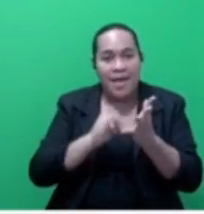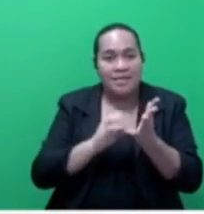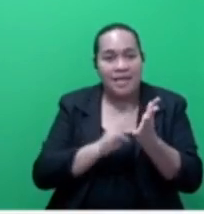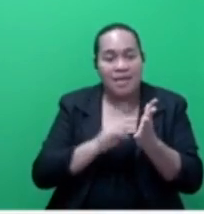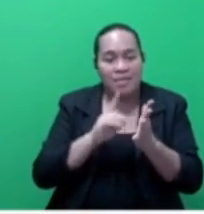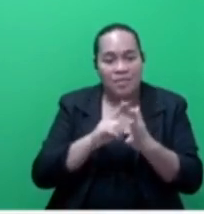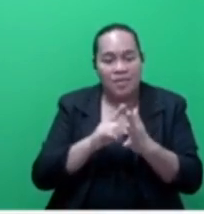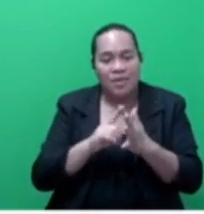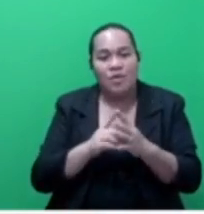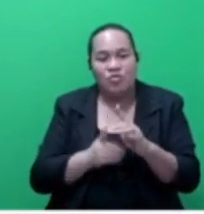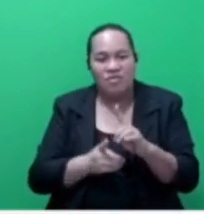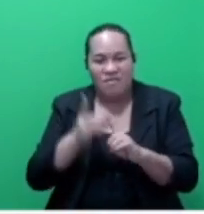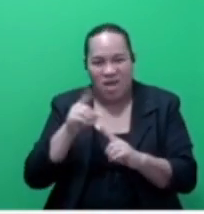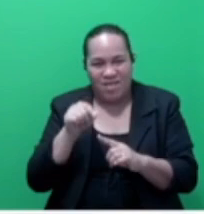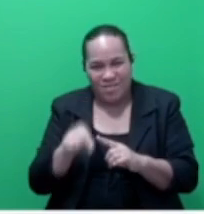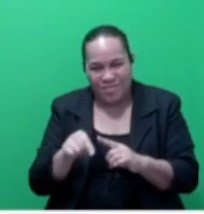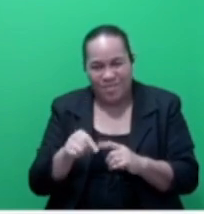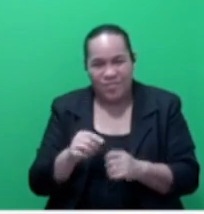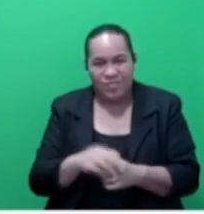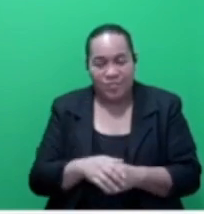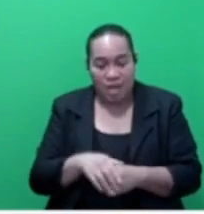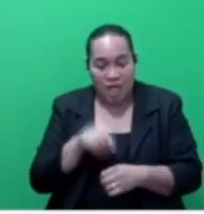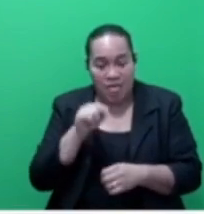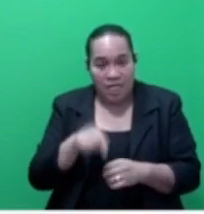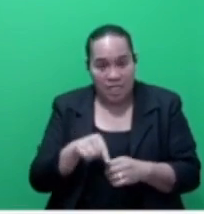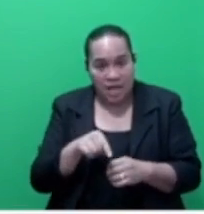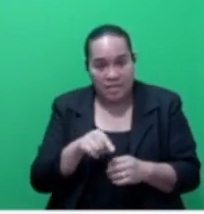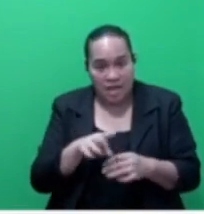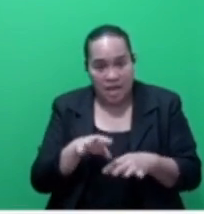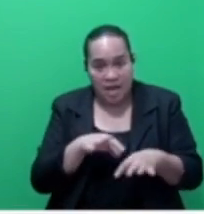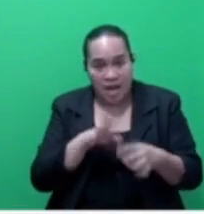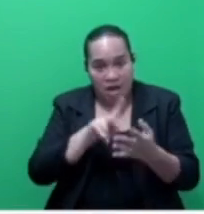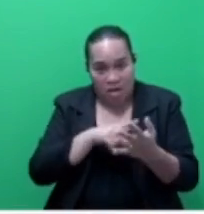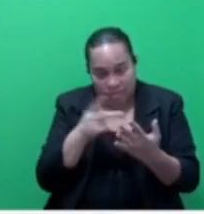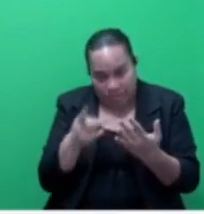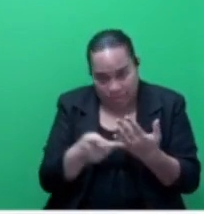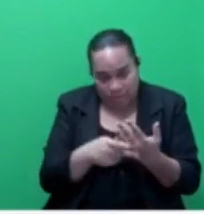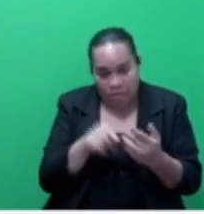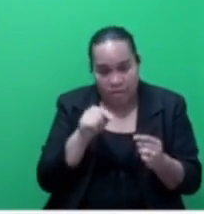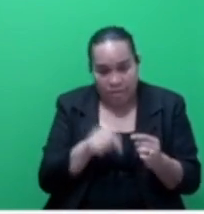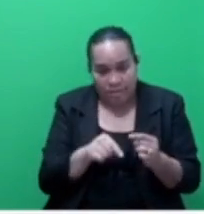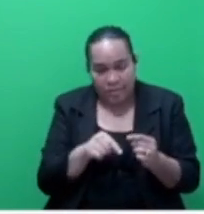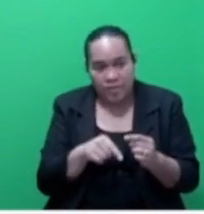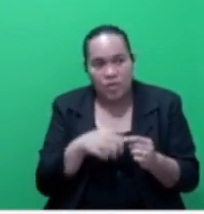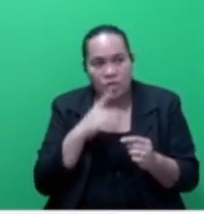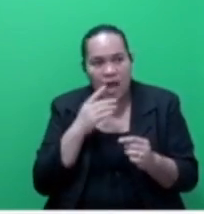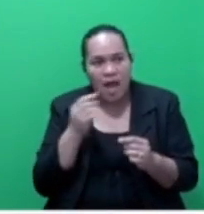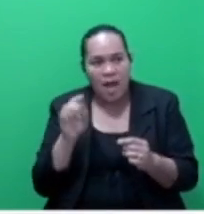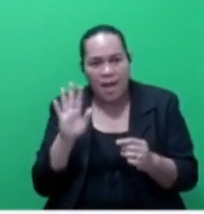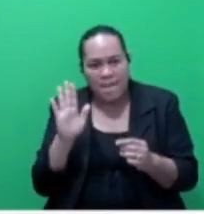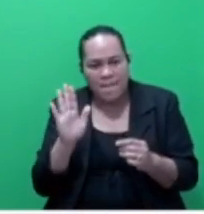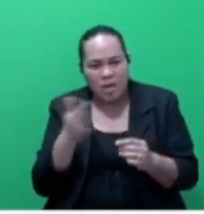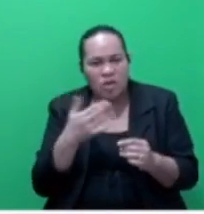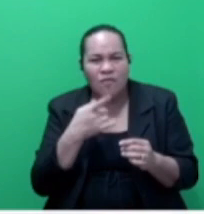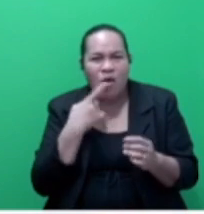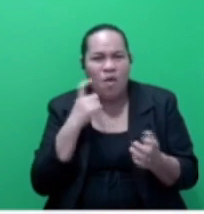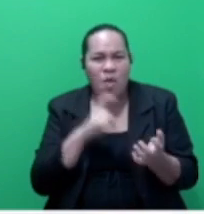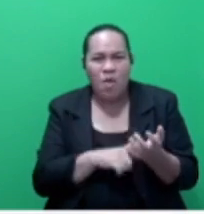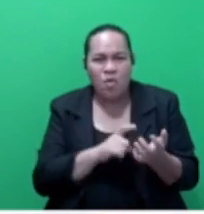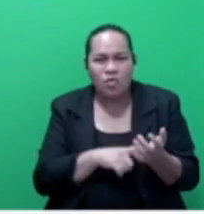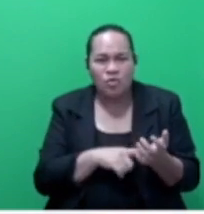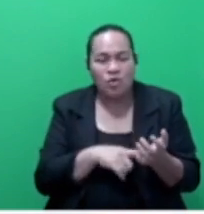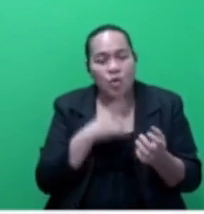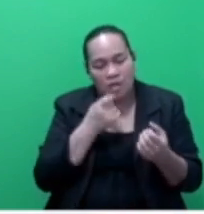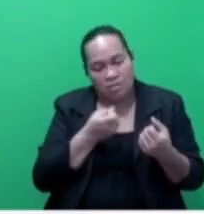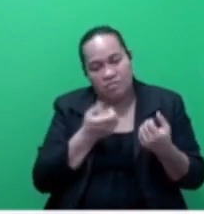and local business activity. Under the scheme, sir, government guarantees the outstanding principal amount on defaulted loans, which are